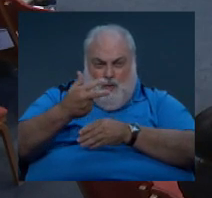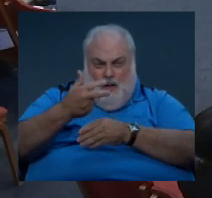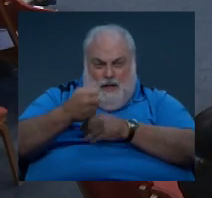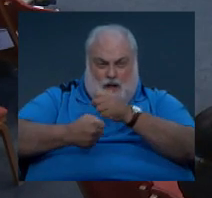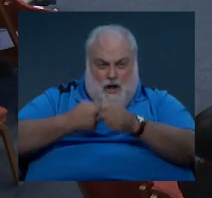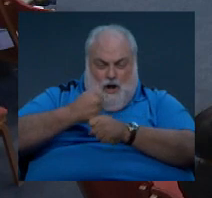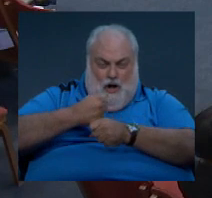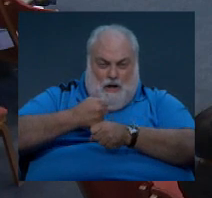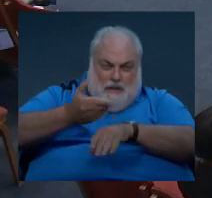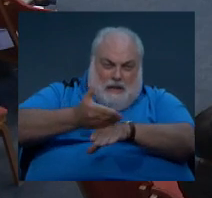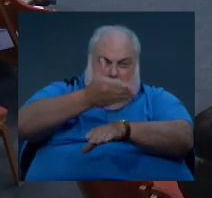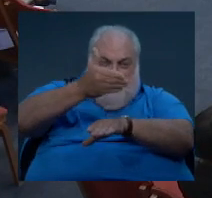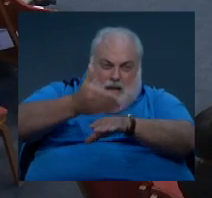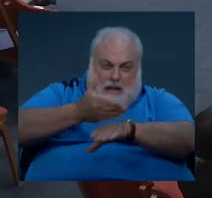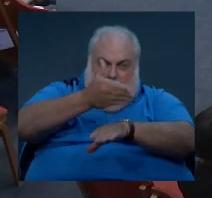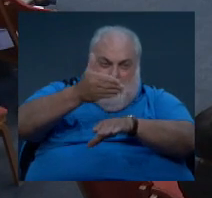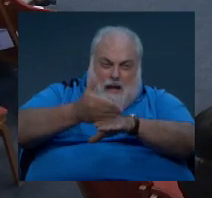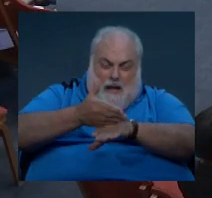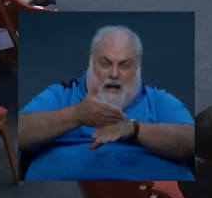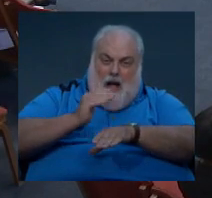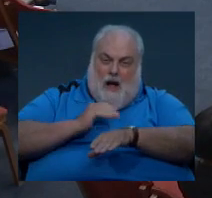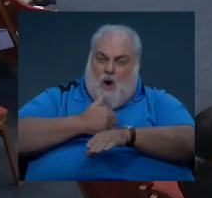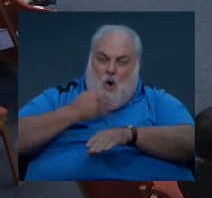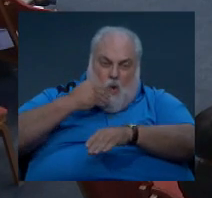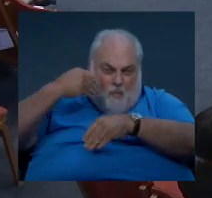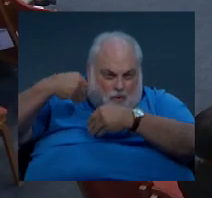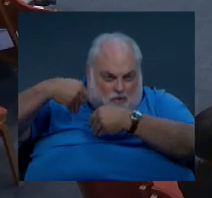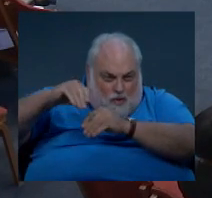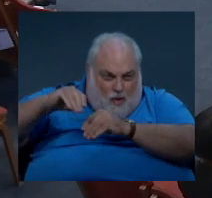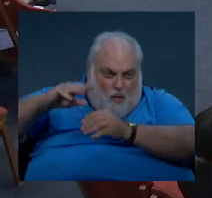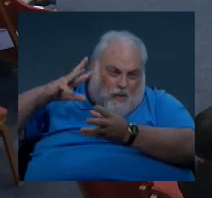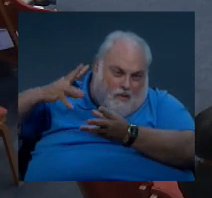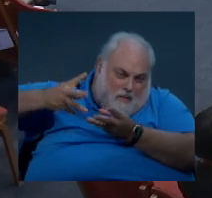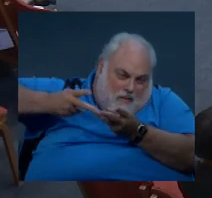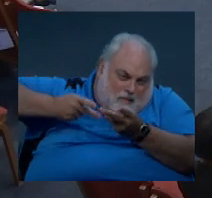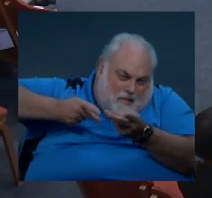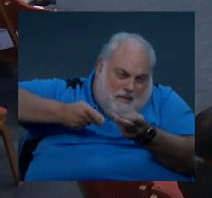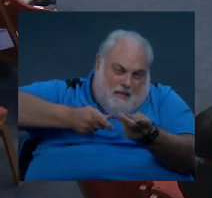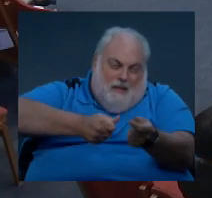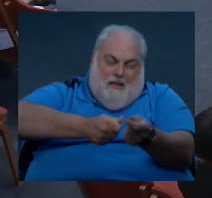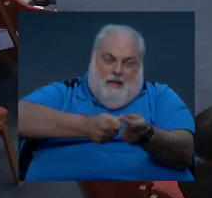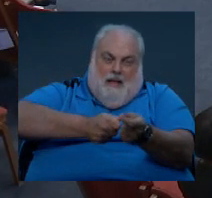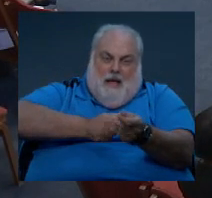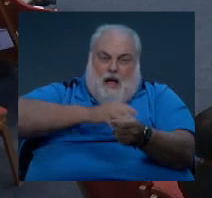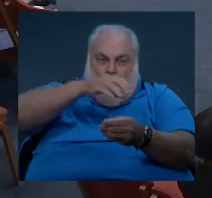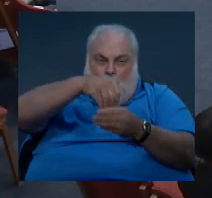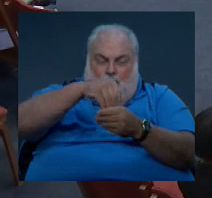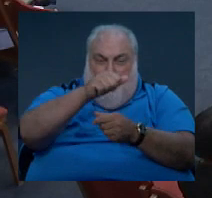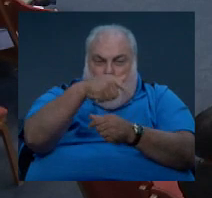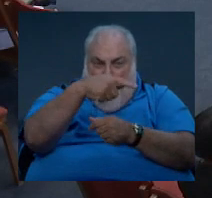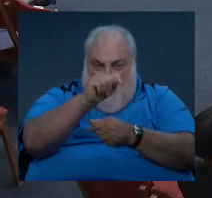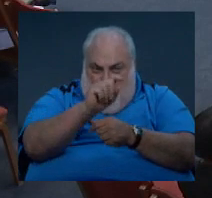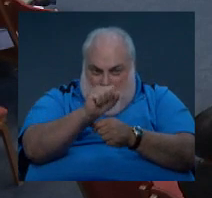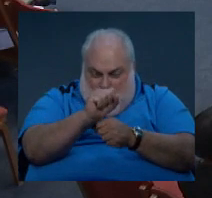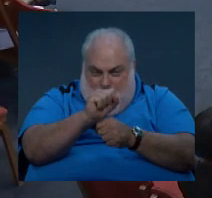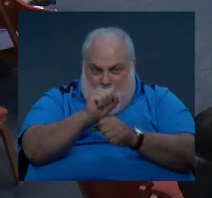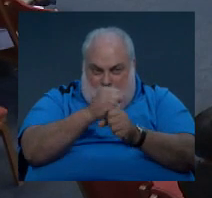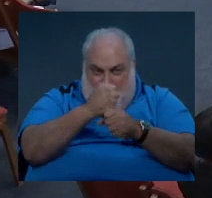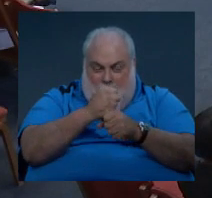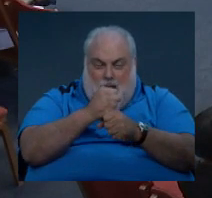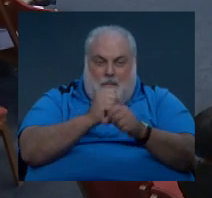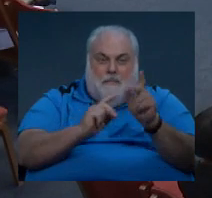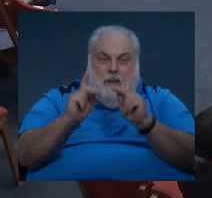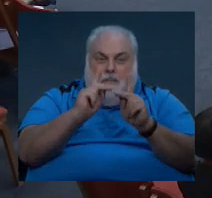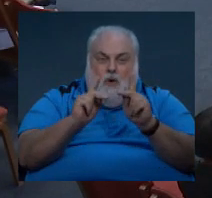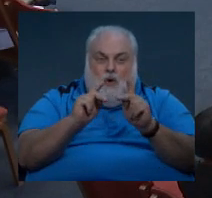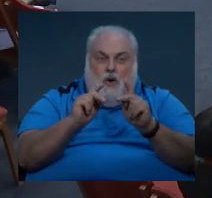apartment buildings. We sold our home. We put the money into the apartment buildings and made them residents